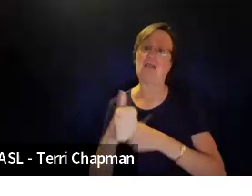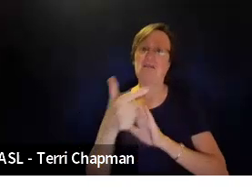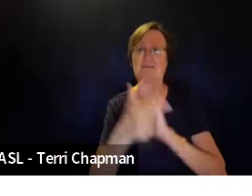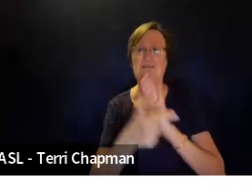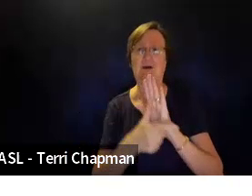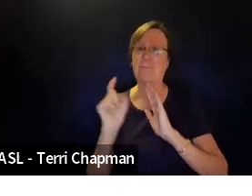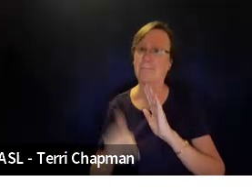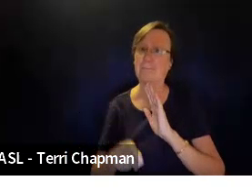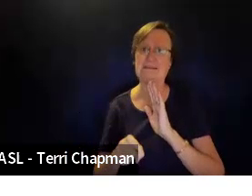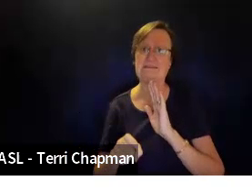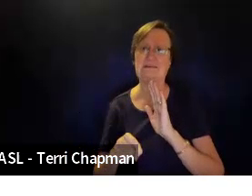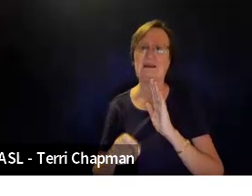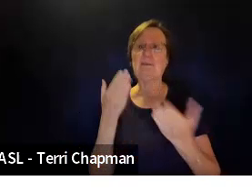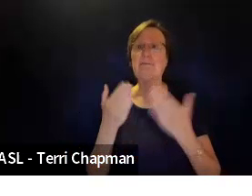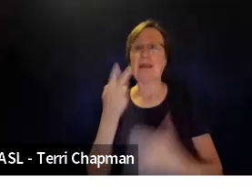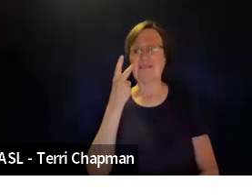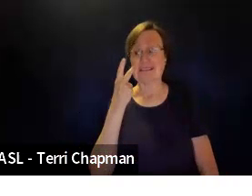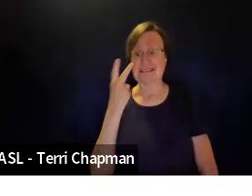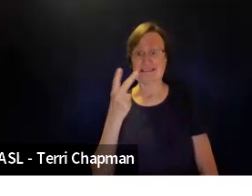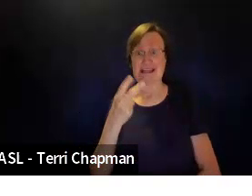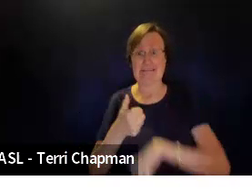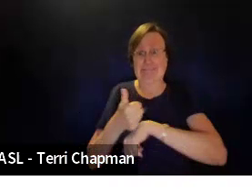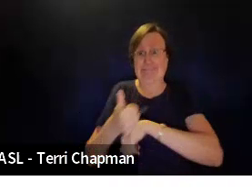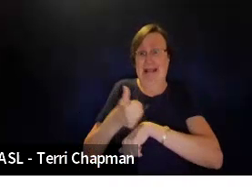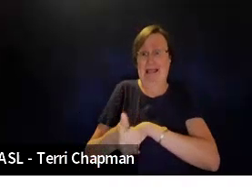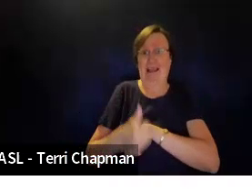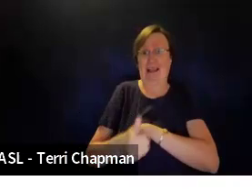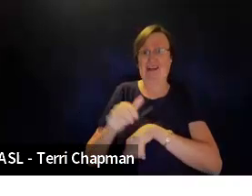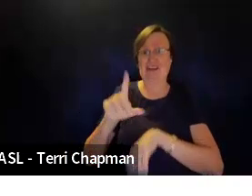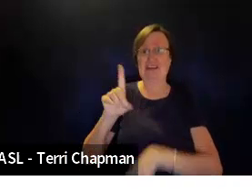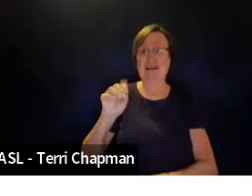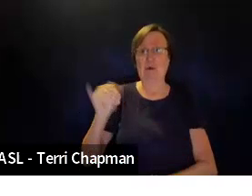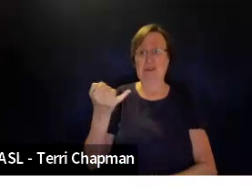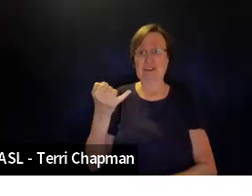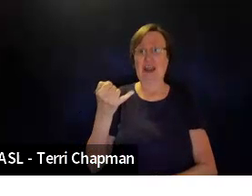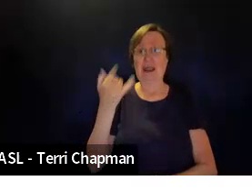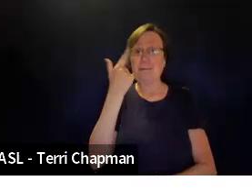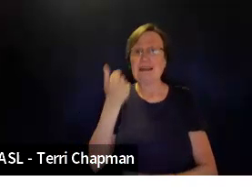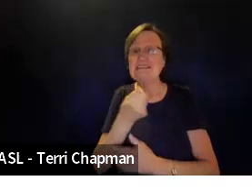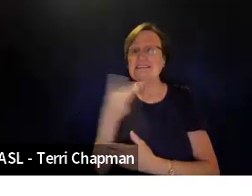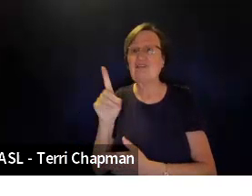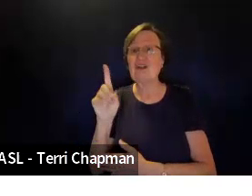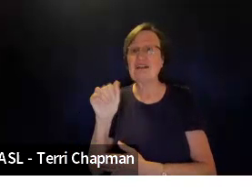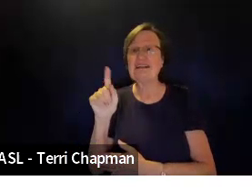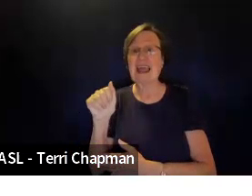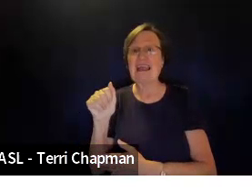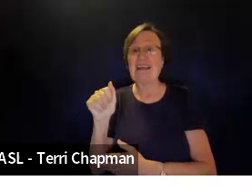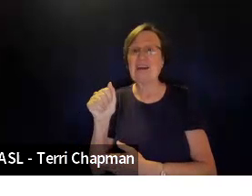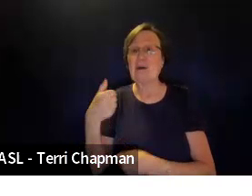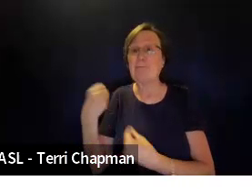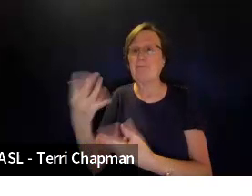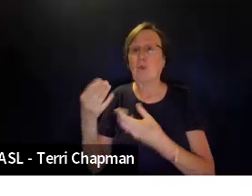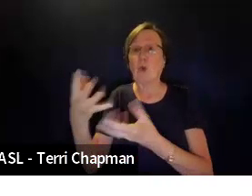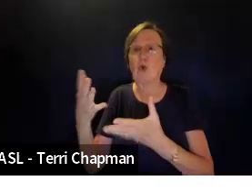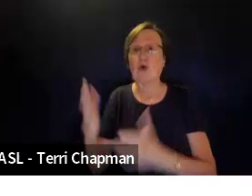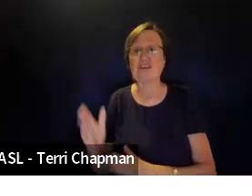allegations levied by the Department of Justice against several data brokers for knowingly selling